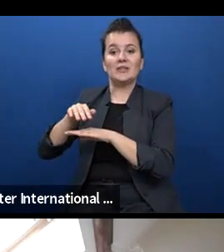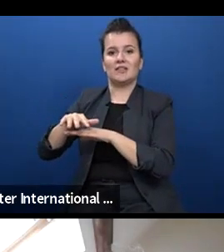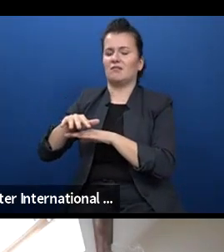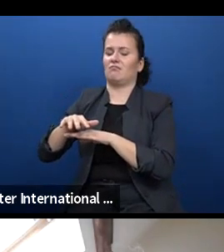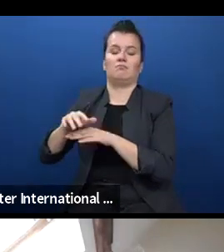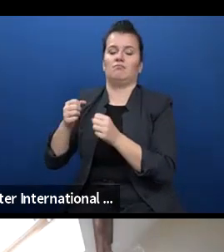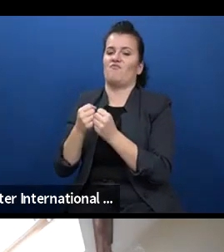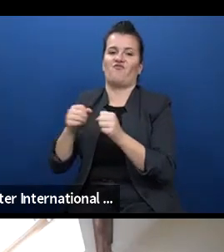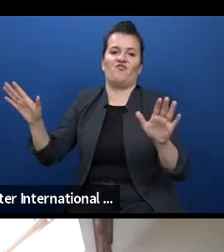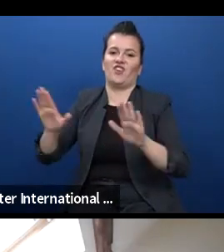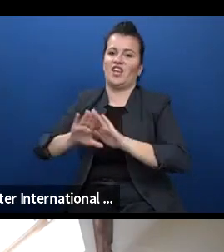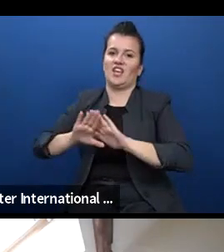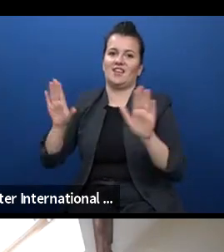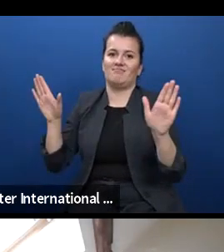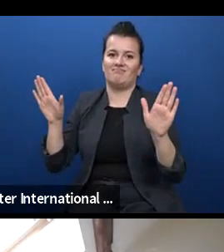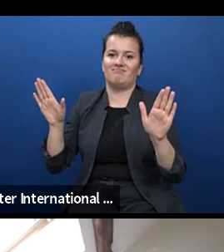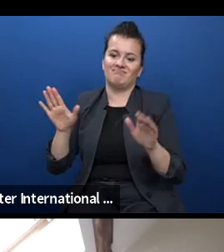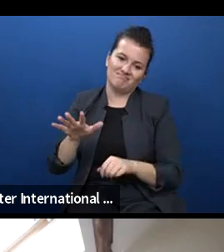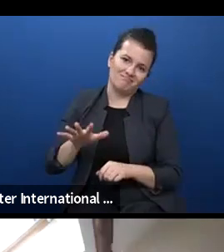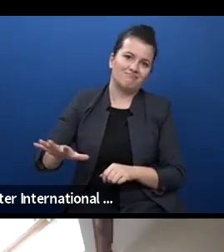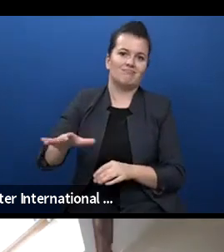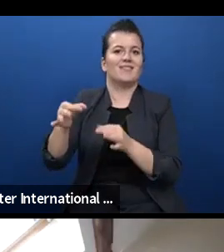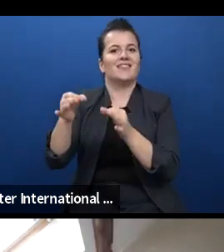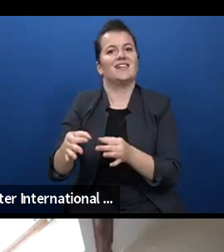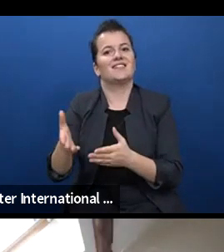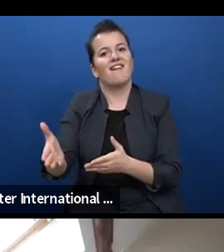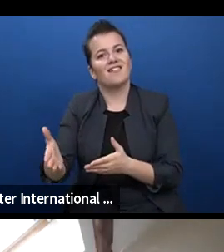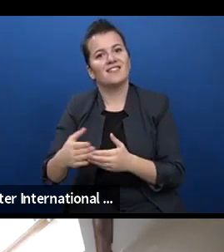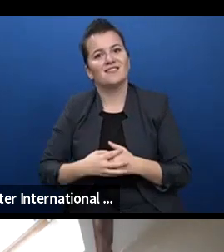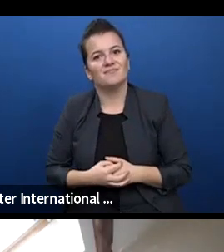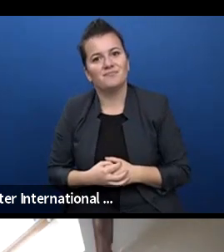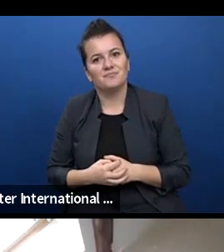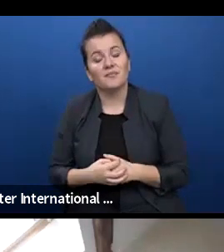if we want to deliver